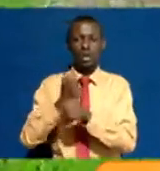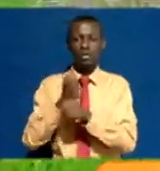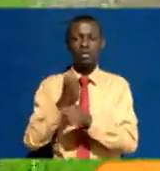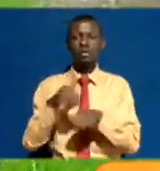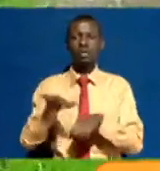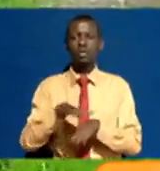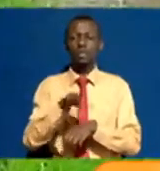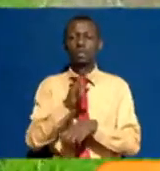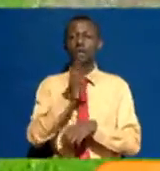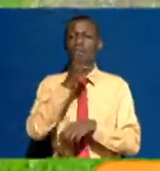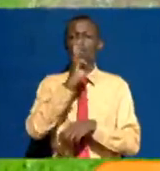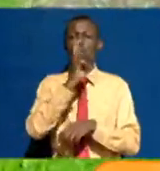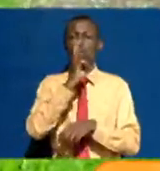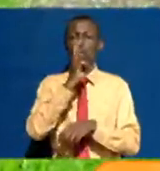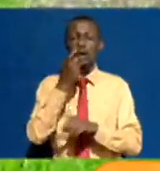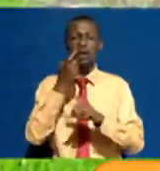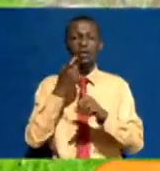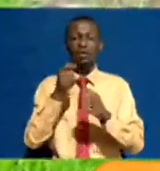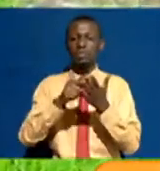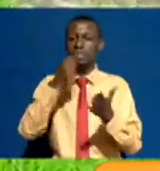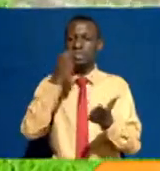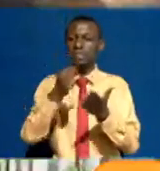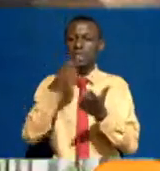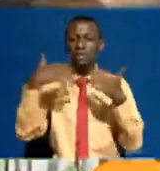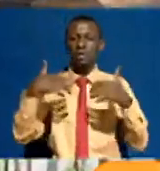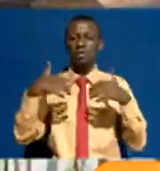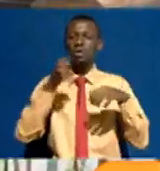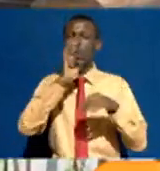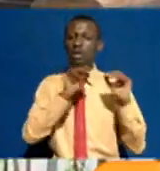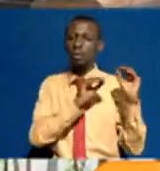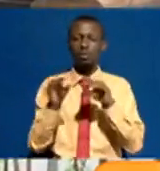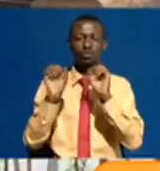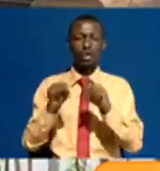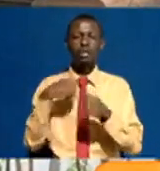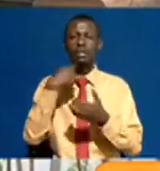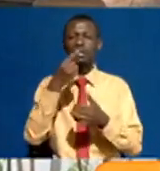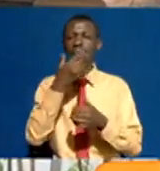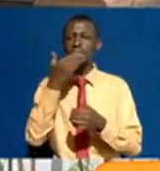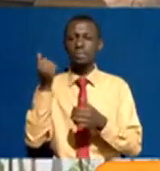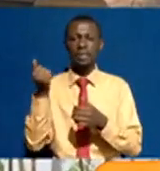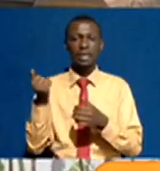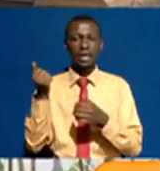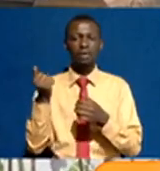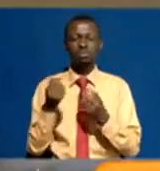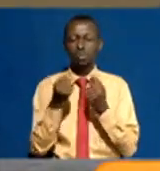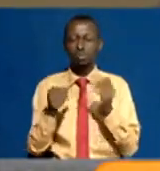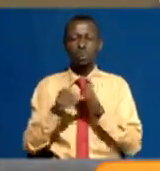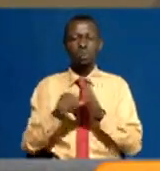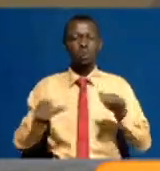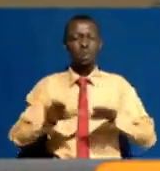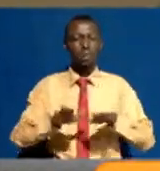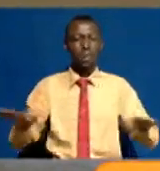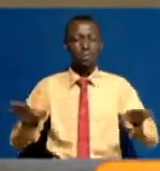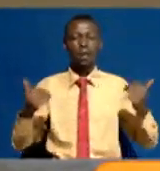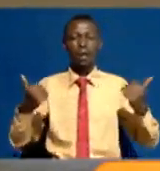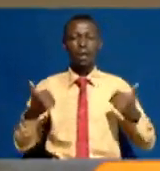that drain water from the rice farms, the farmers called for more sustainable solutions through the installation of a water outlet pump at